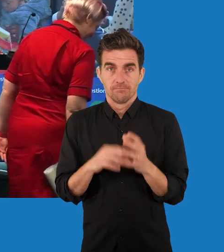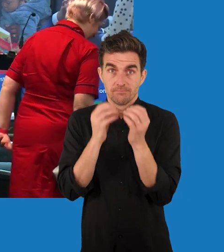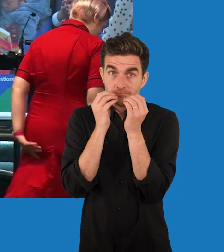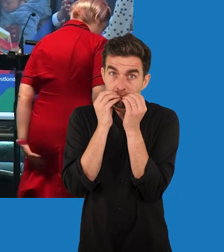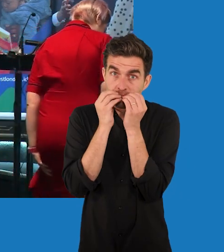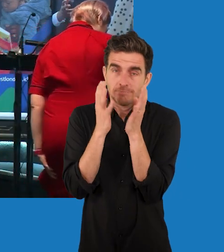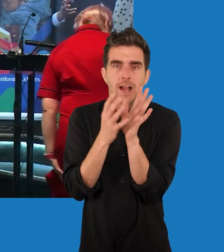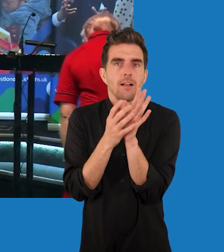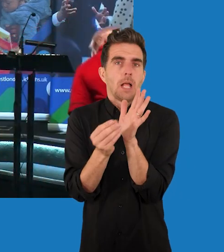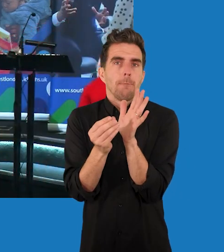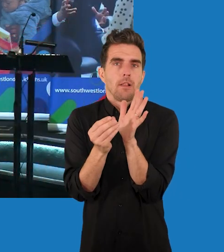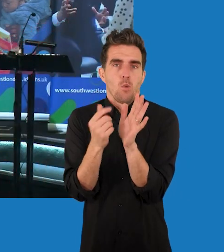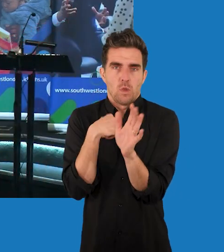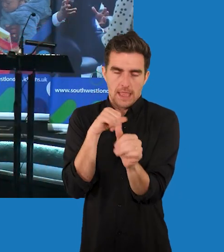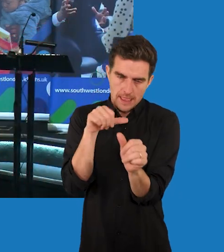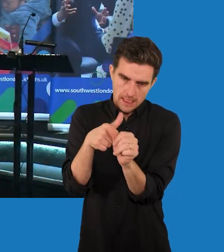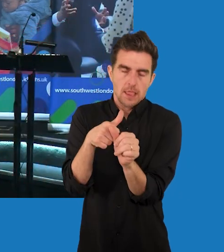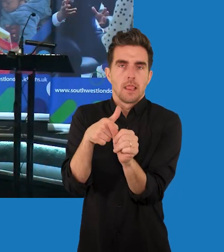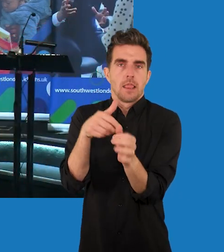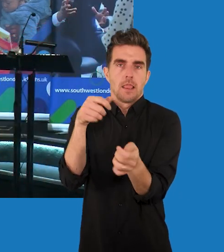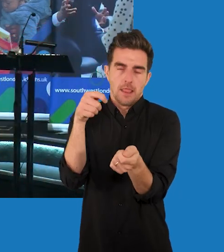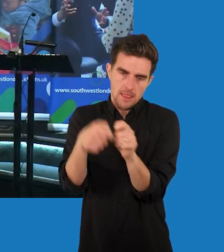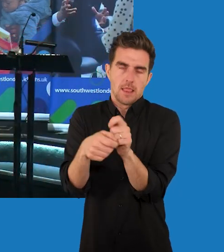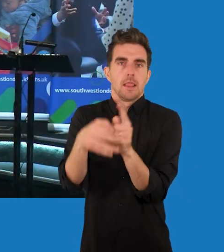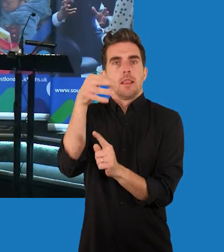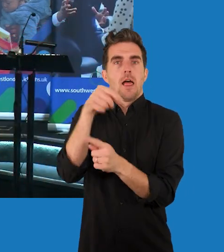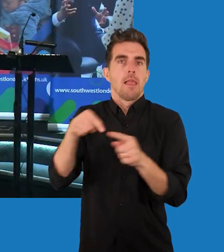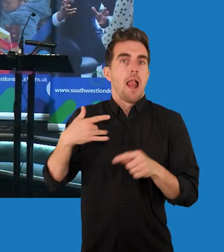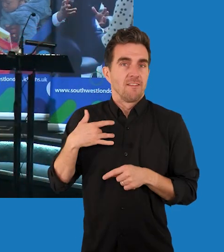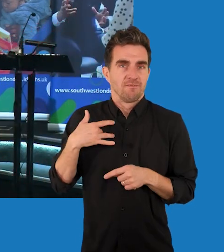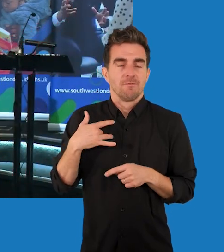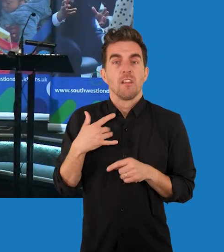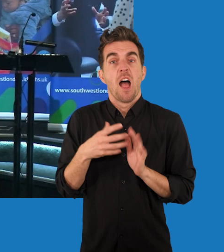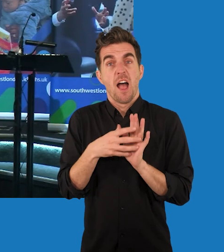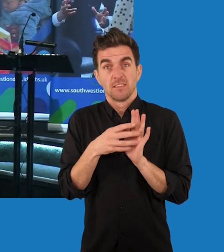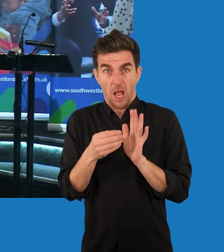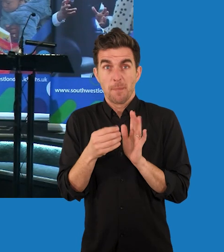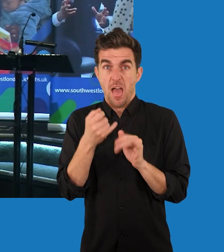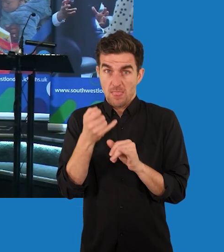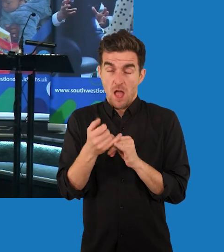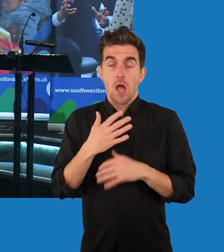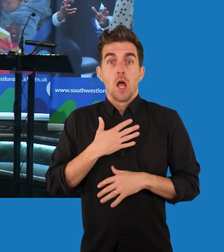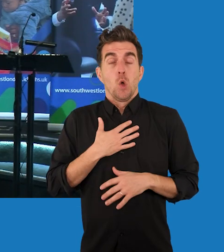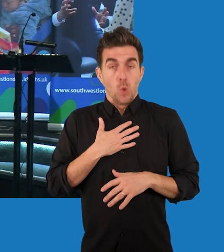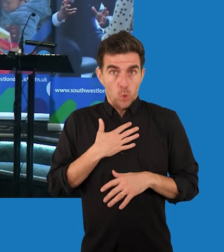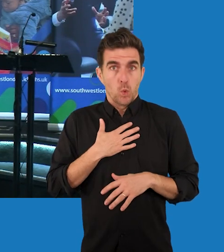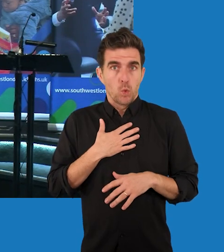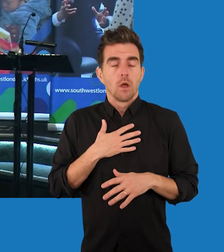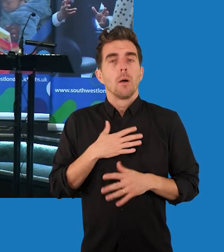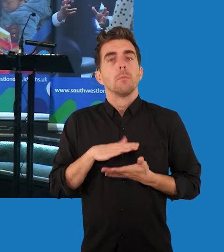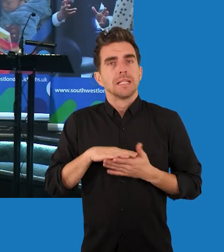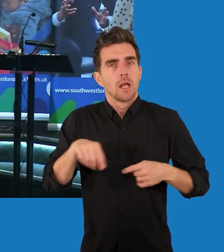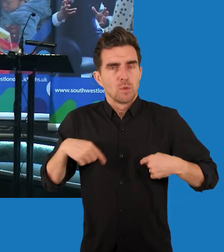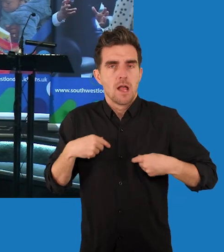A really fantastic example of how we're making a real difference. And I think that example at the